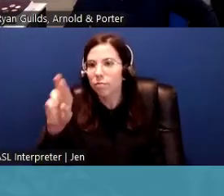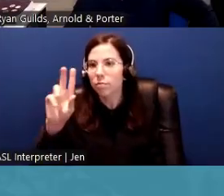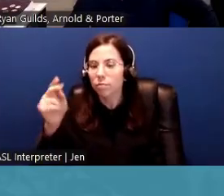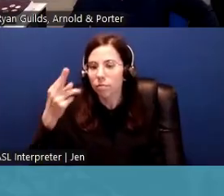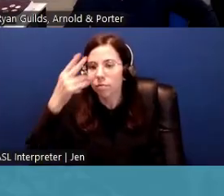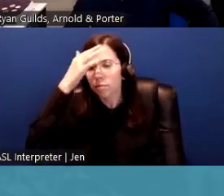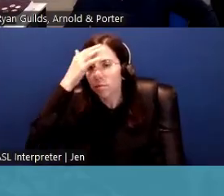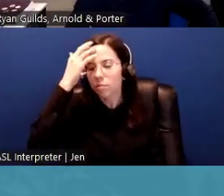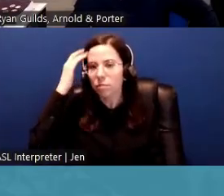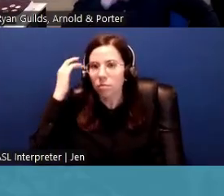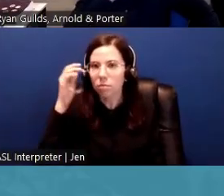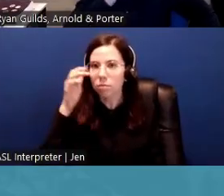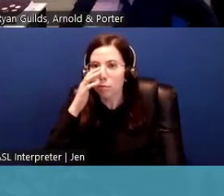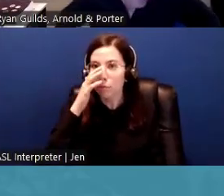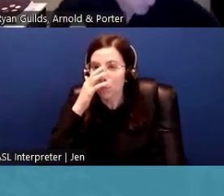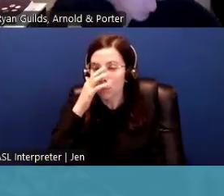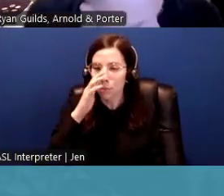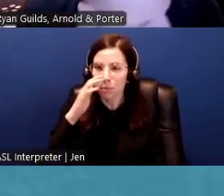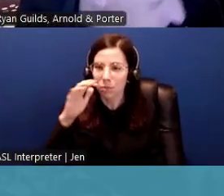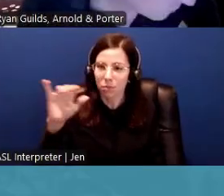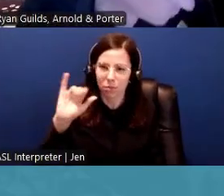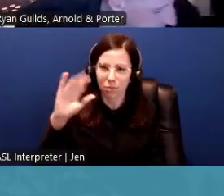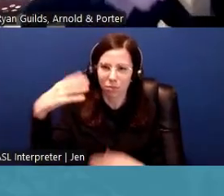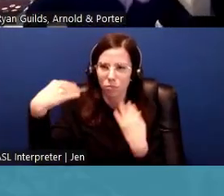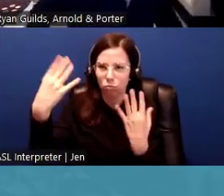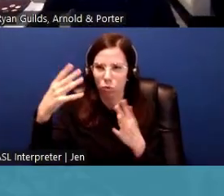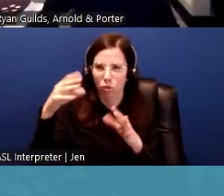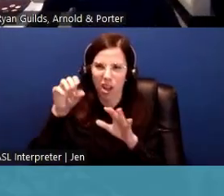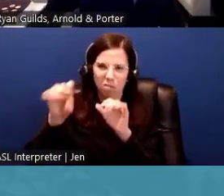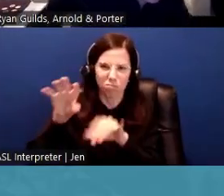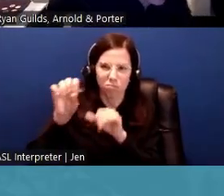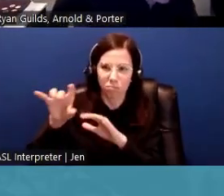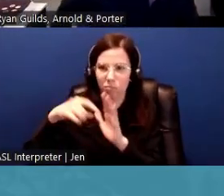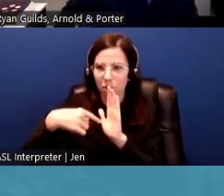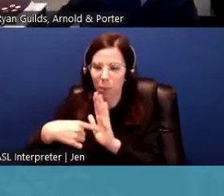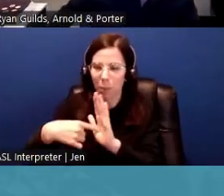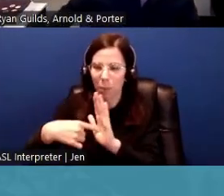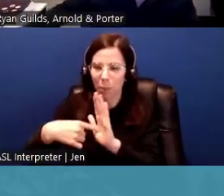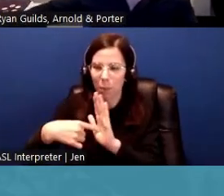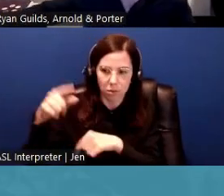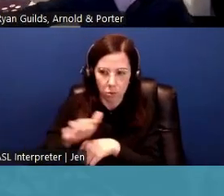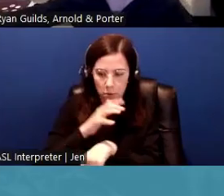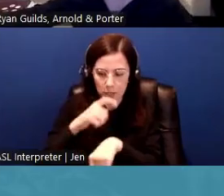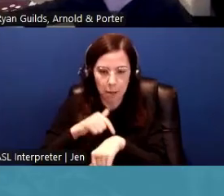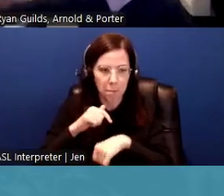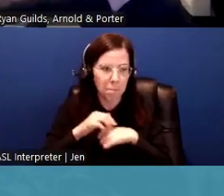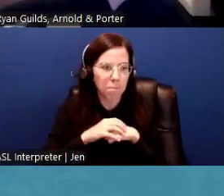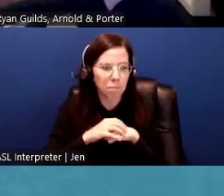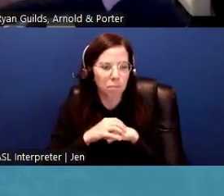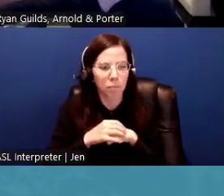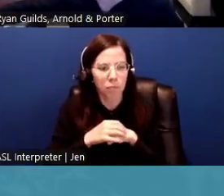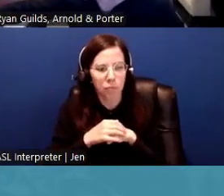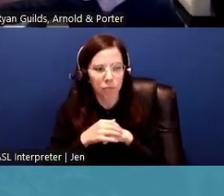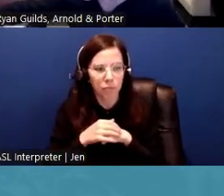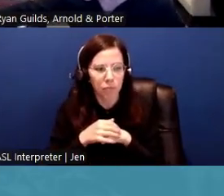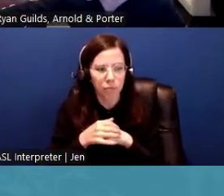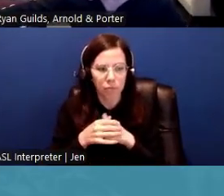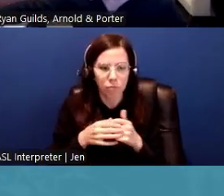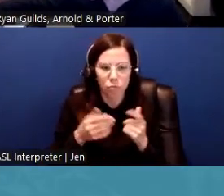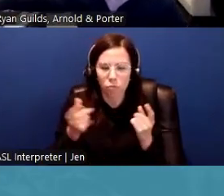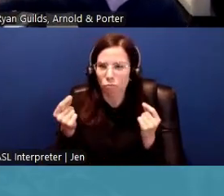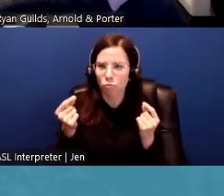And along those lines, I gave examples throughout as to things that you can